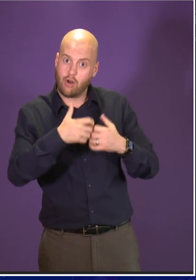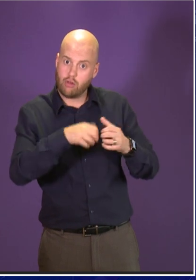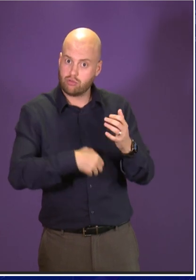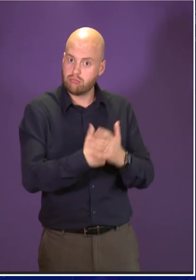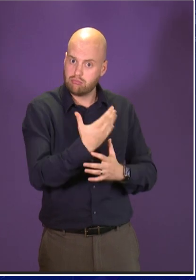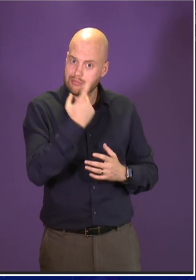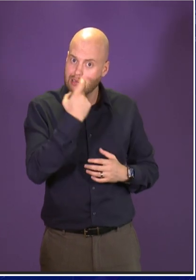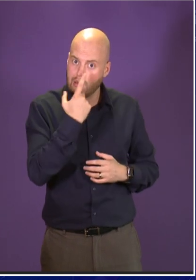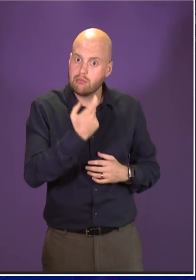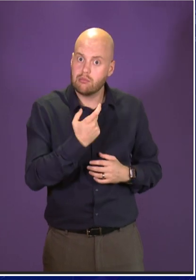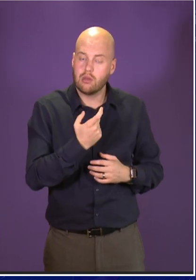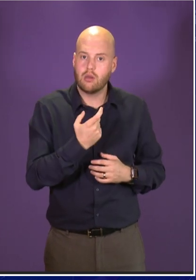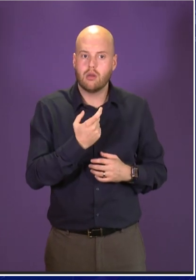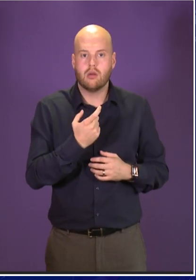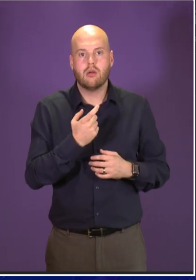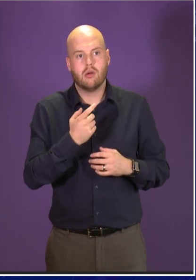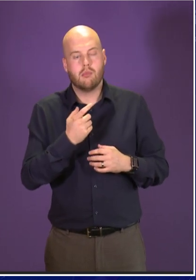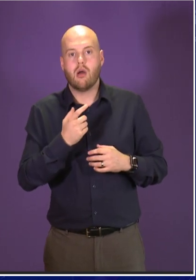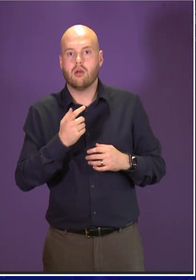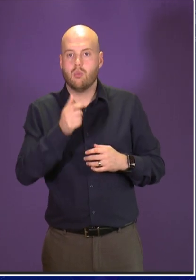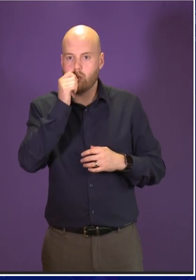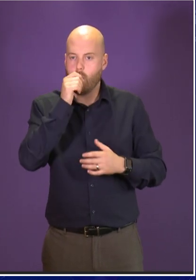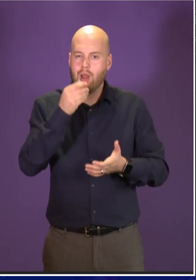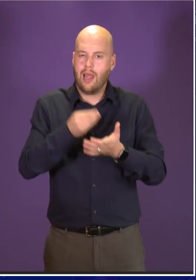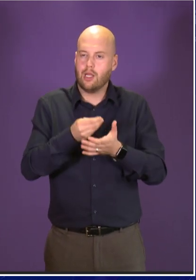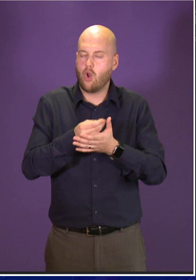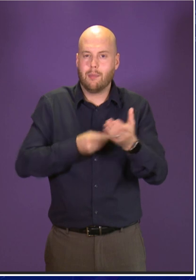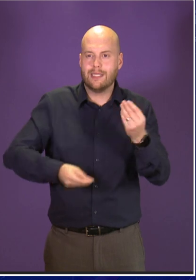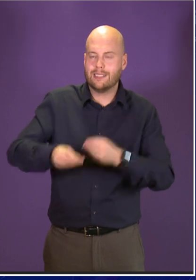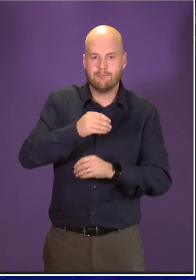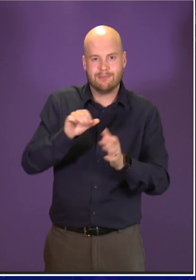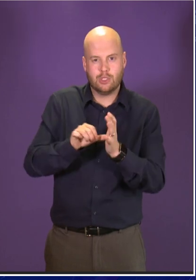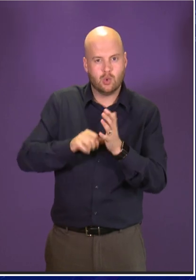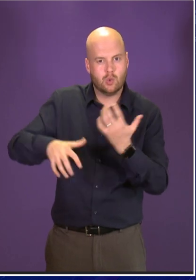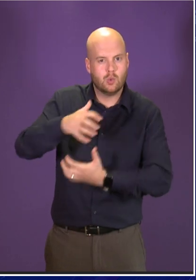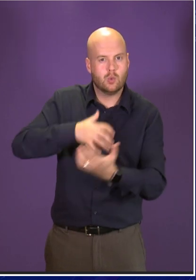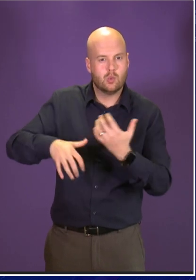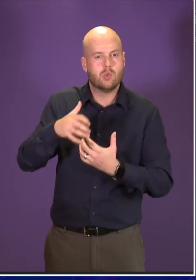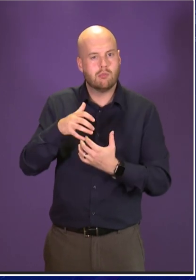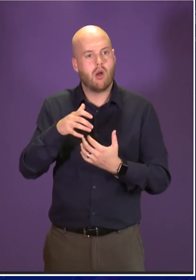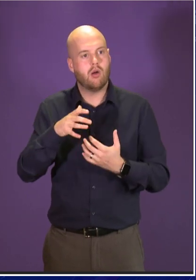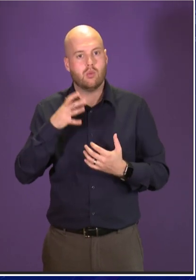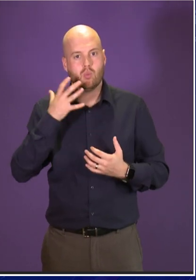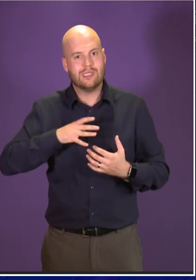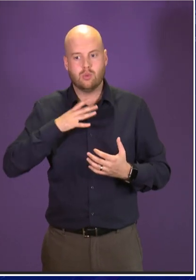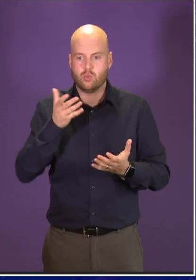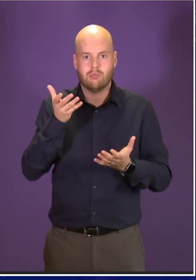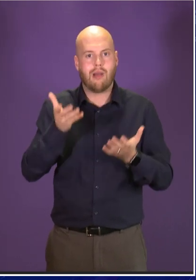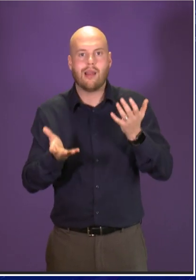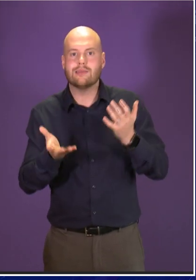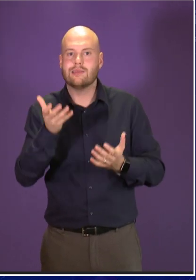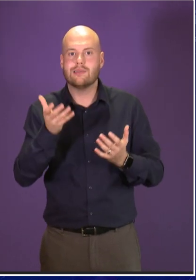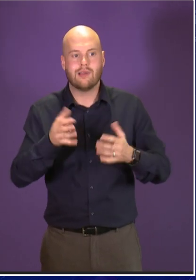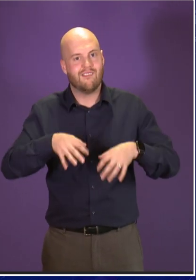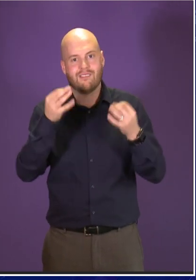evolution and the comfort provided by economic vitality, but also thinking to creating a counterbalance and